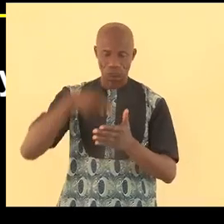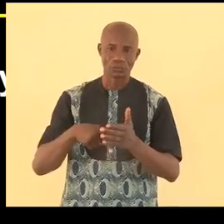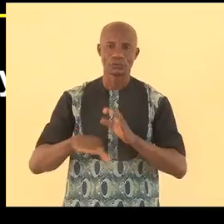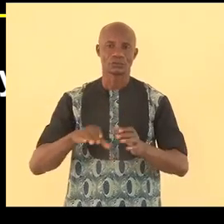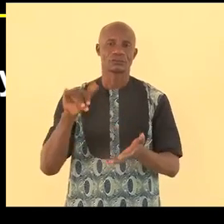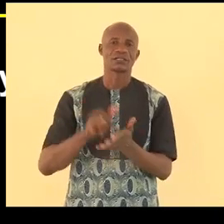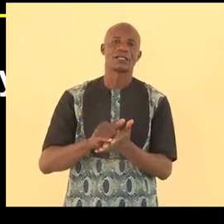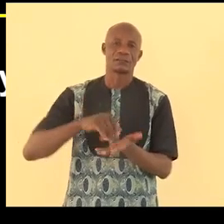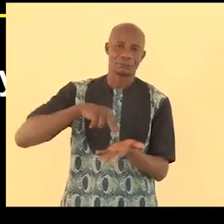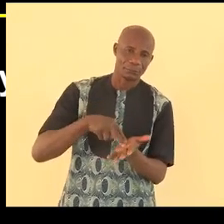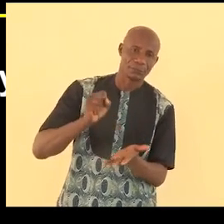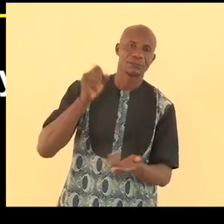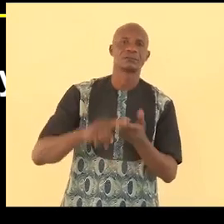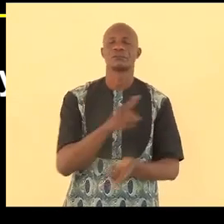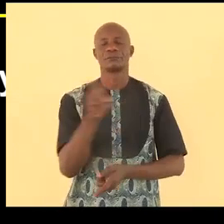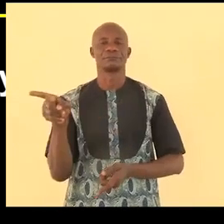What does that mean to you?